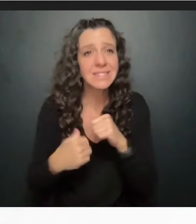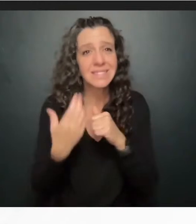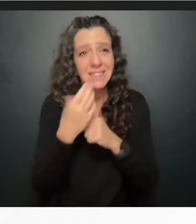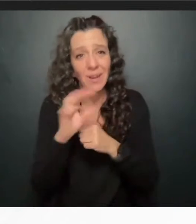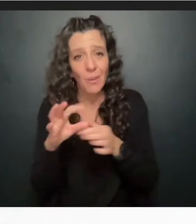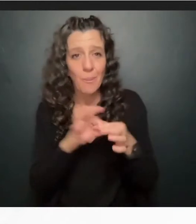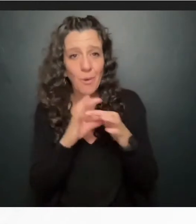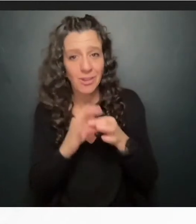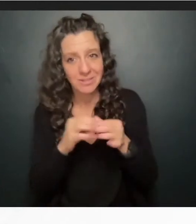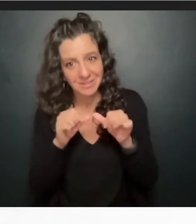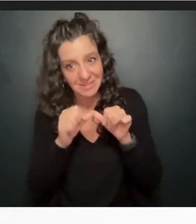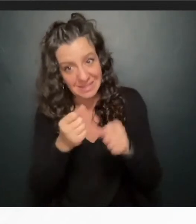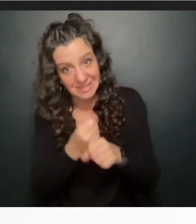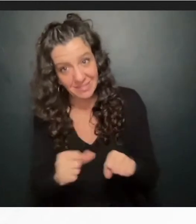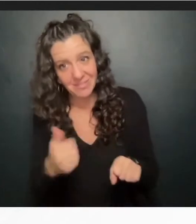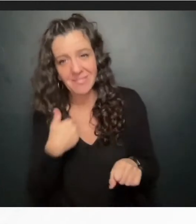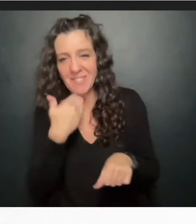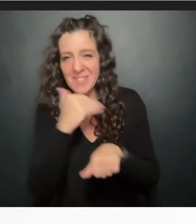Stay safe. Have a good night.